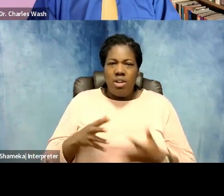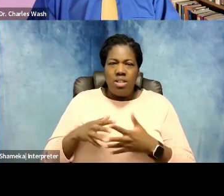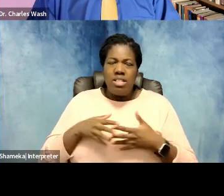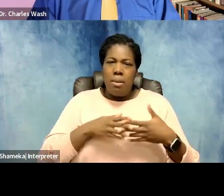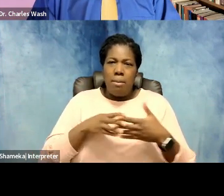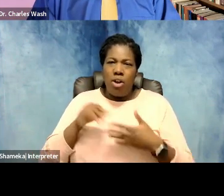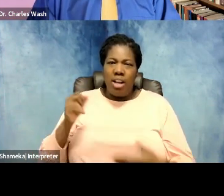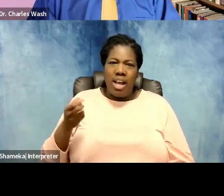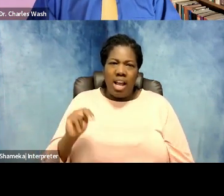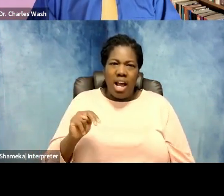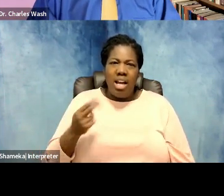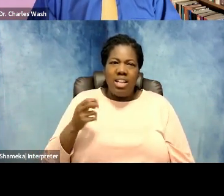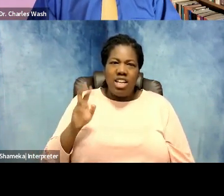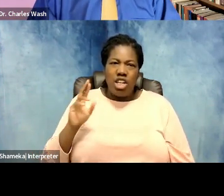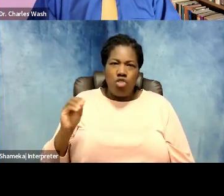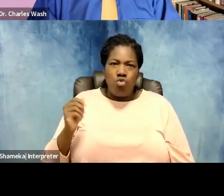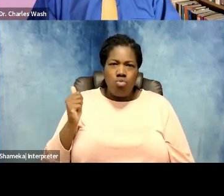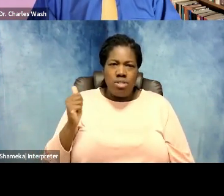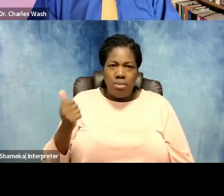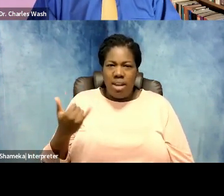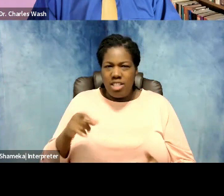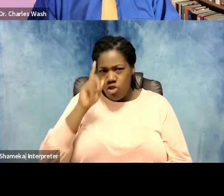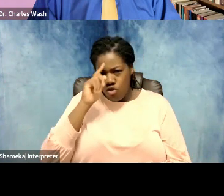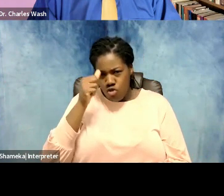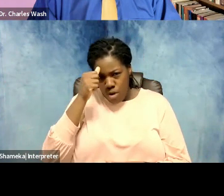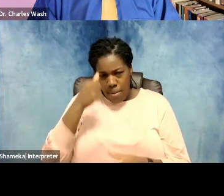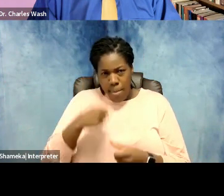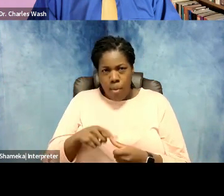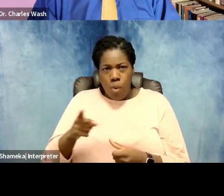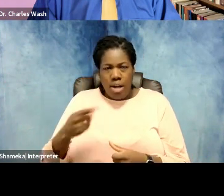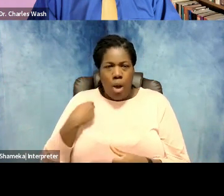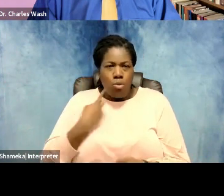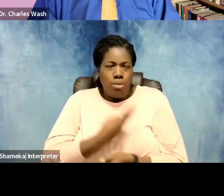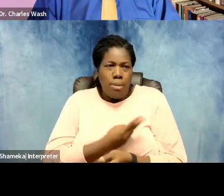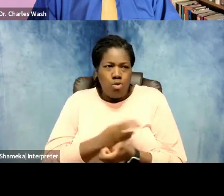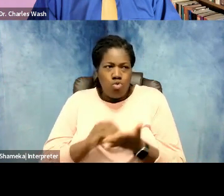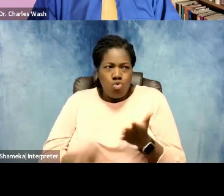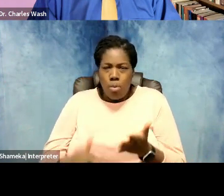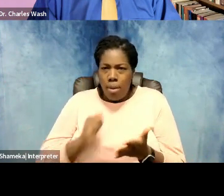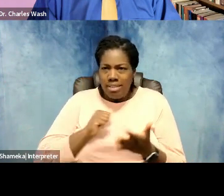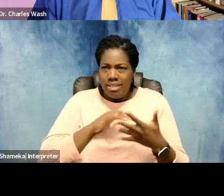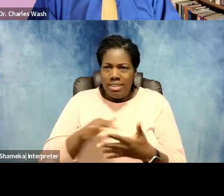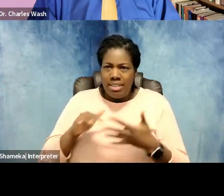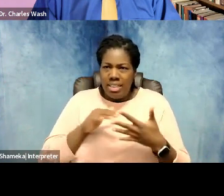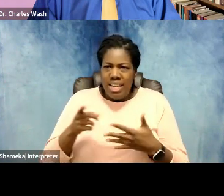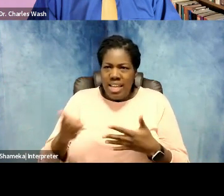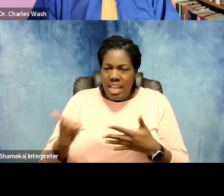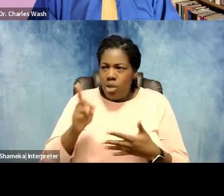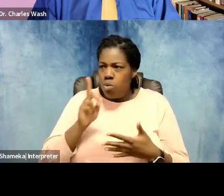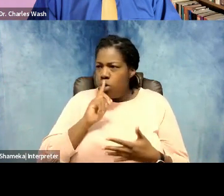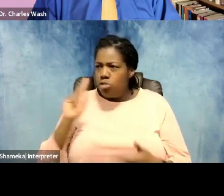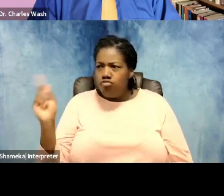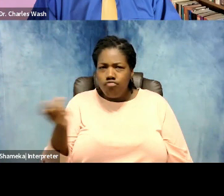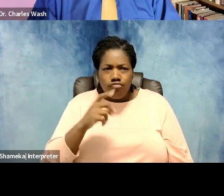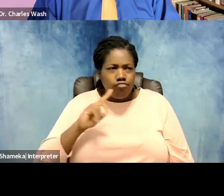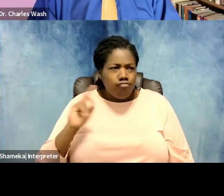icon and a hero. And I still remember till this day when I was in graduate school studying and having him roam the halls up and